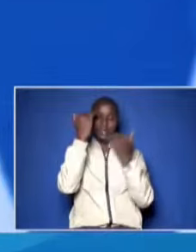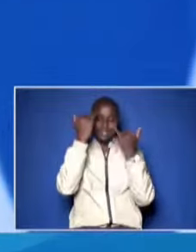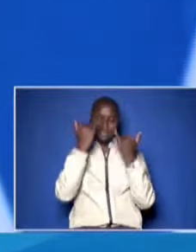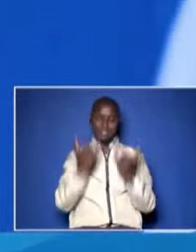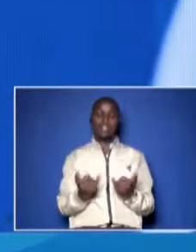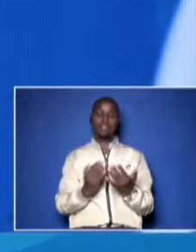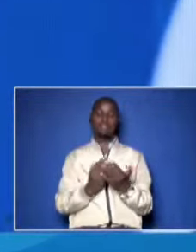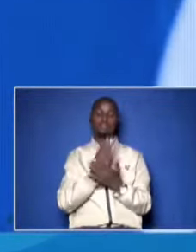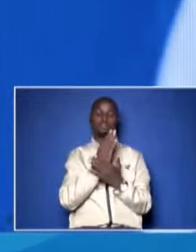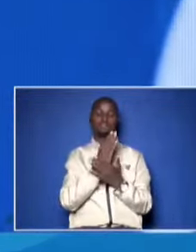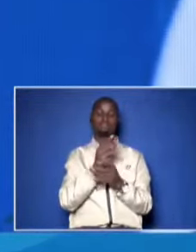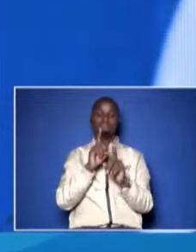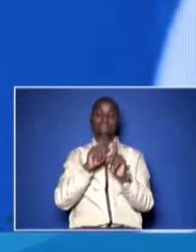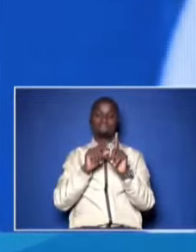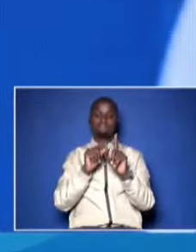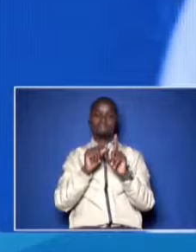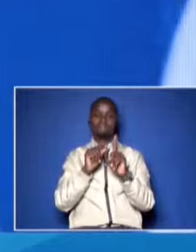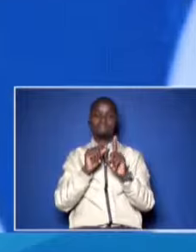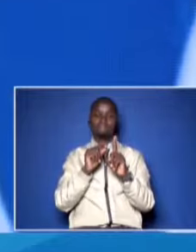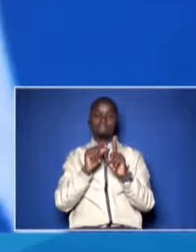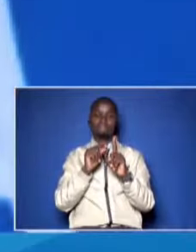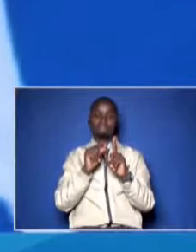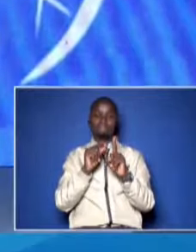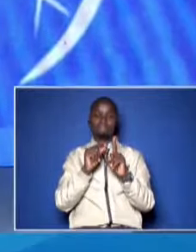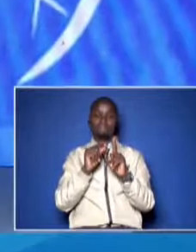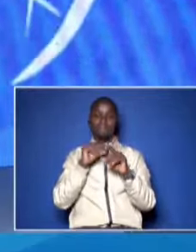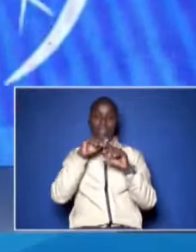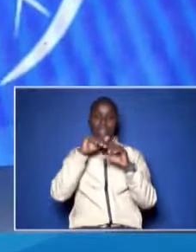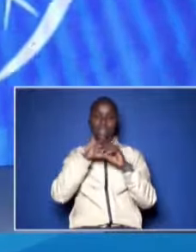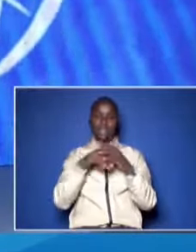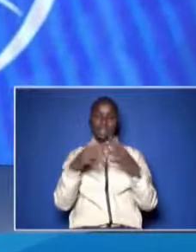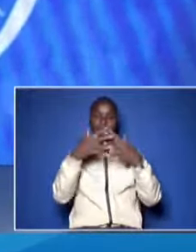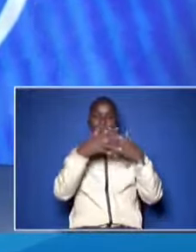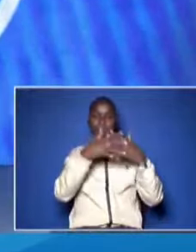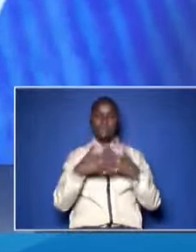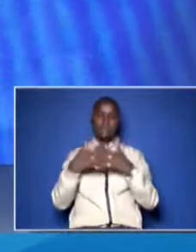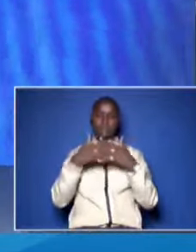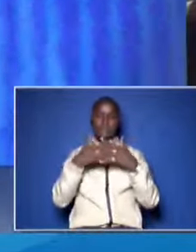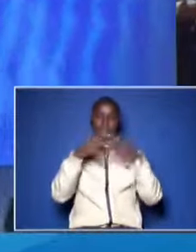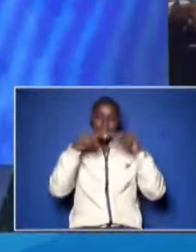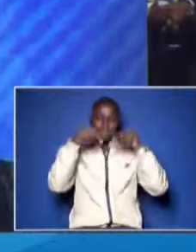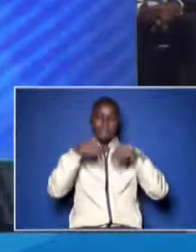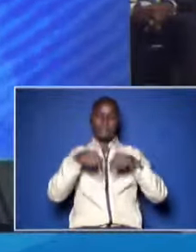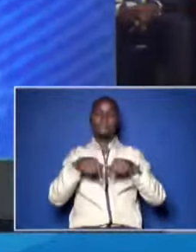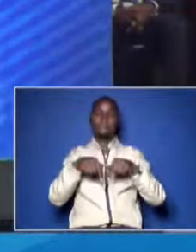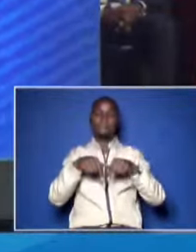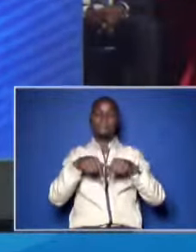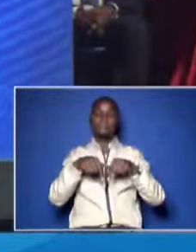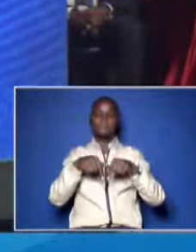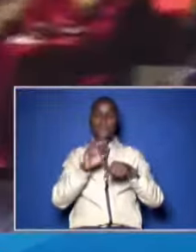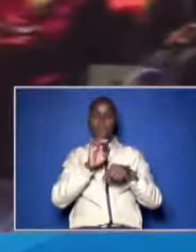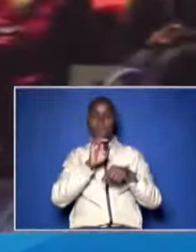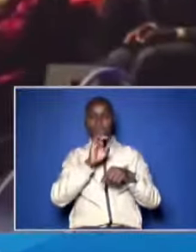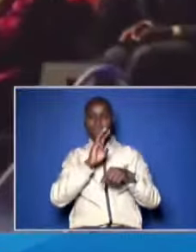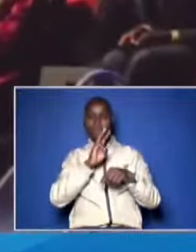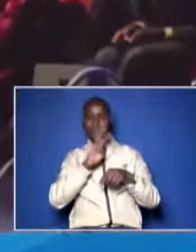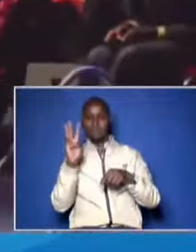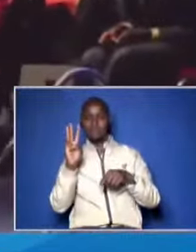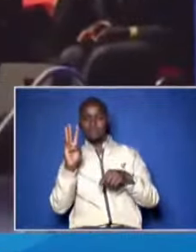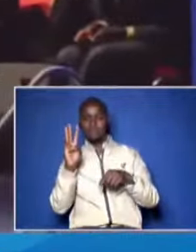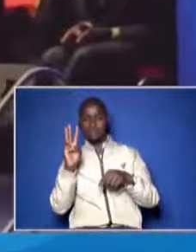through his word in America today and the Western